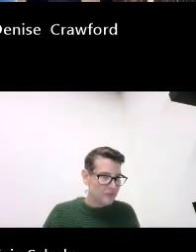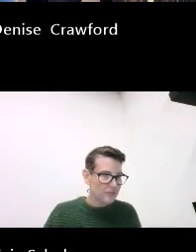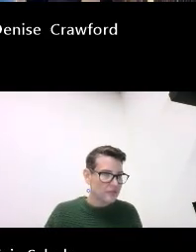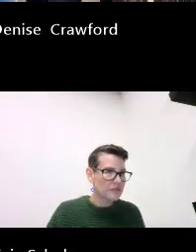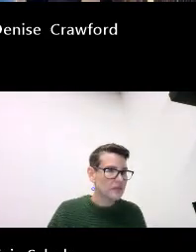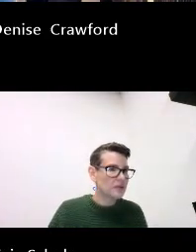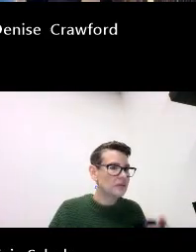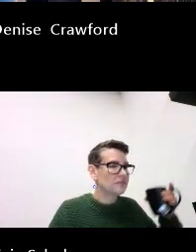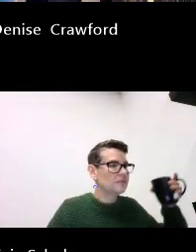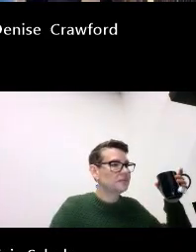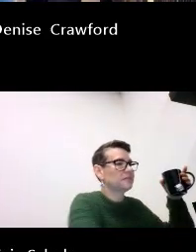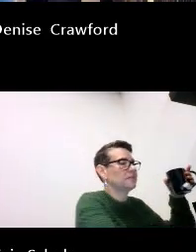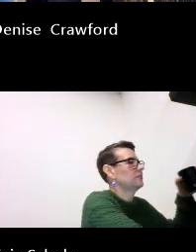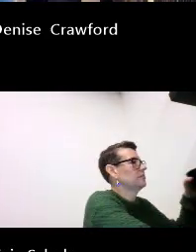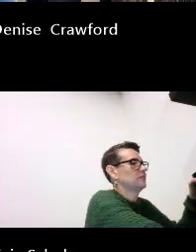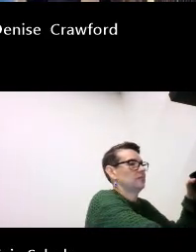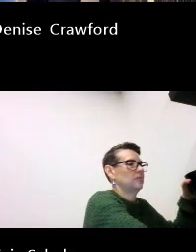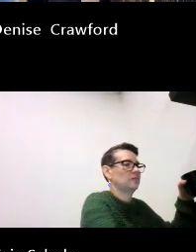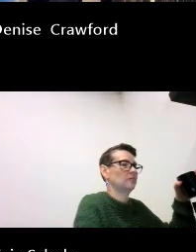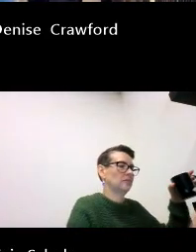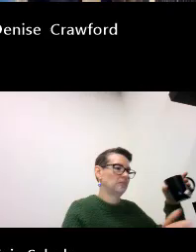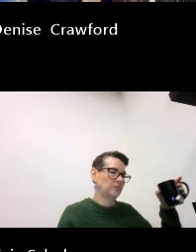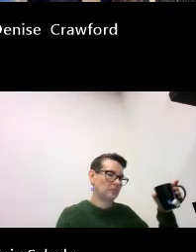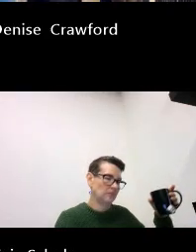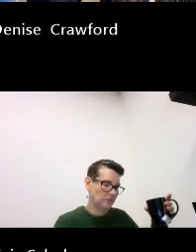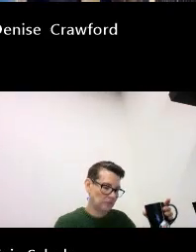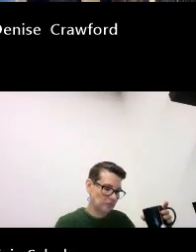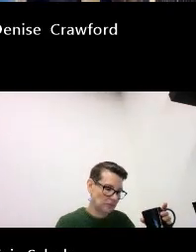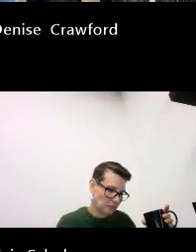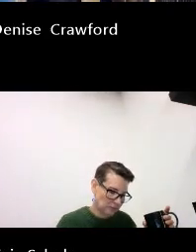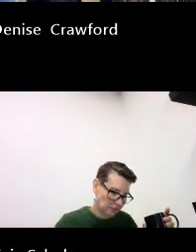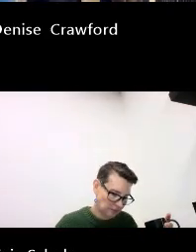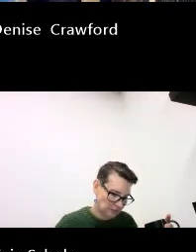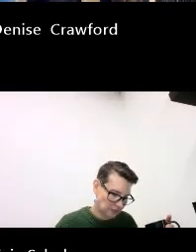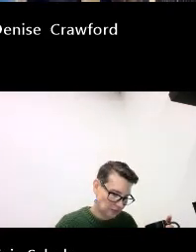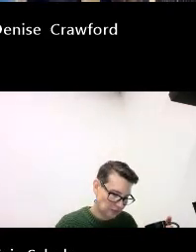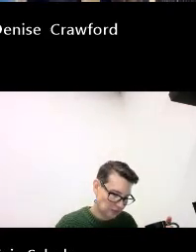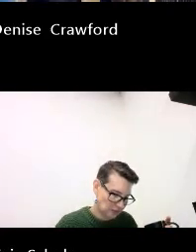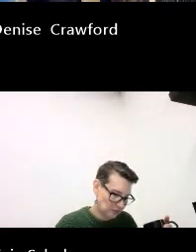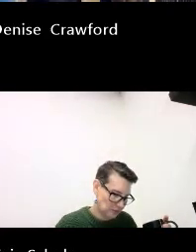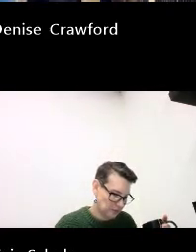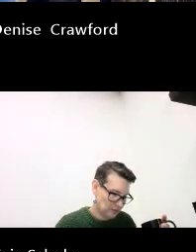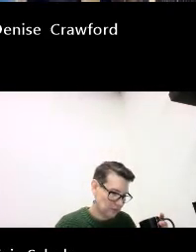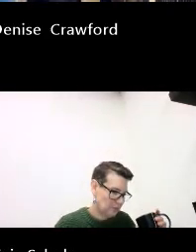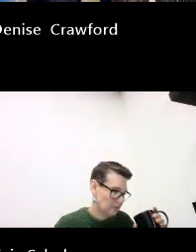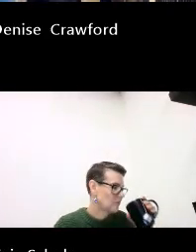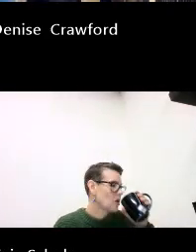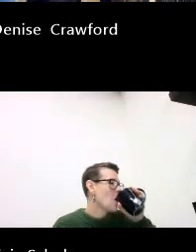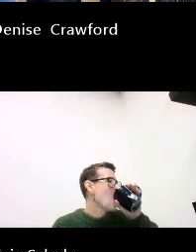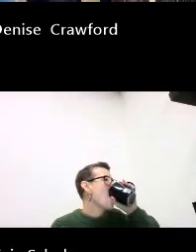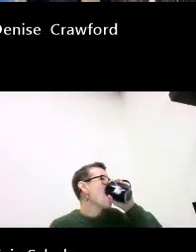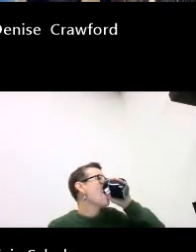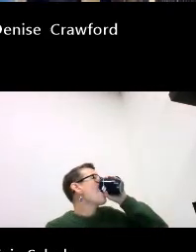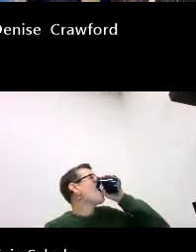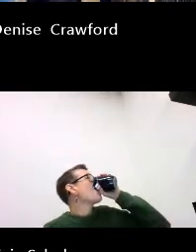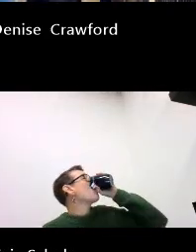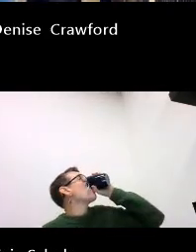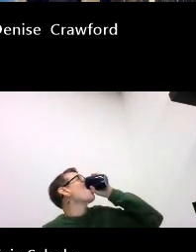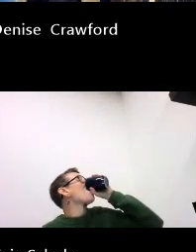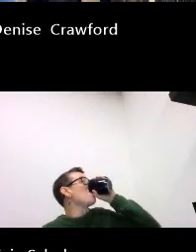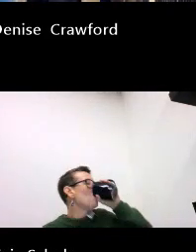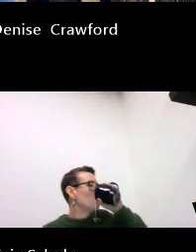providers. So there's a lot of layers in oversight on our documentation and where